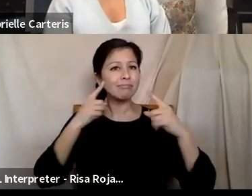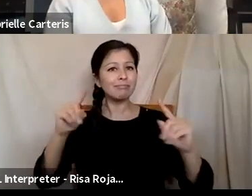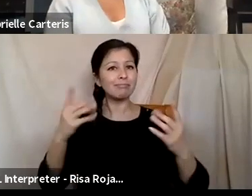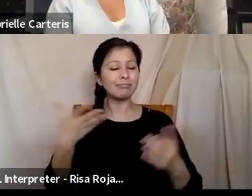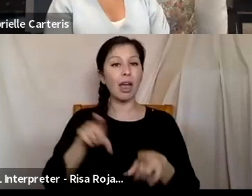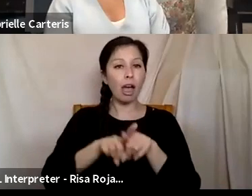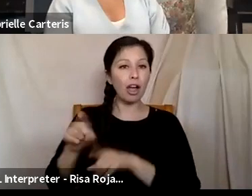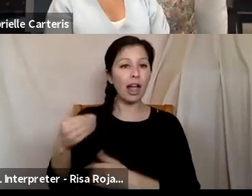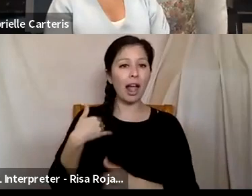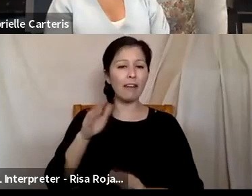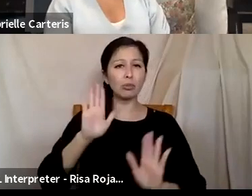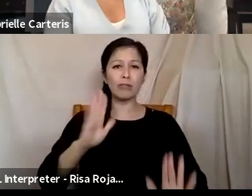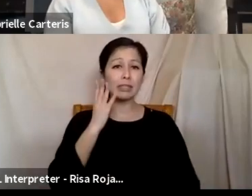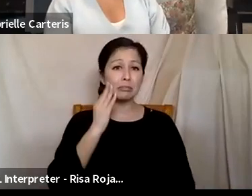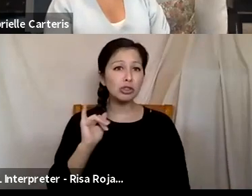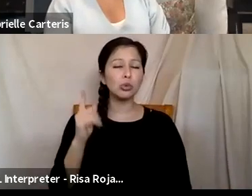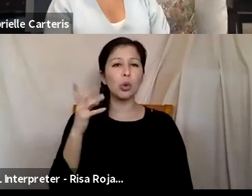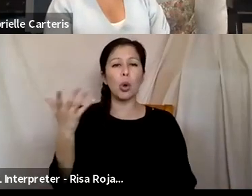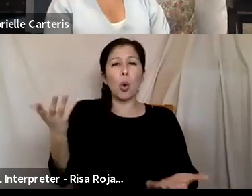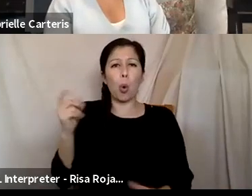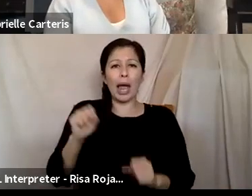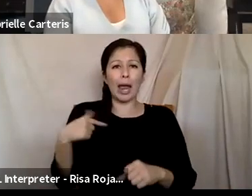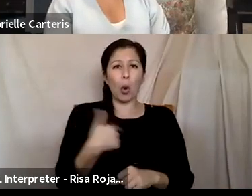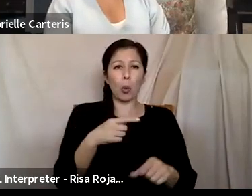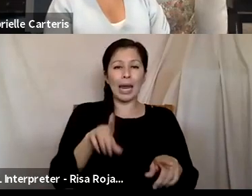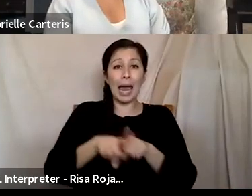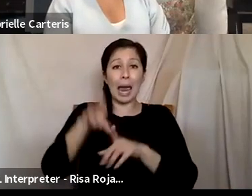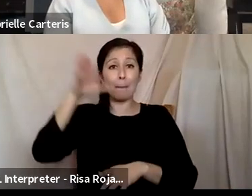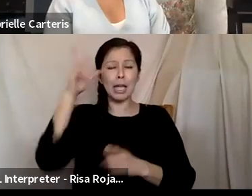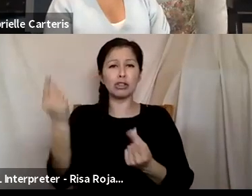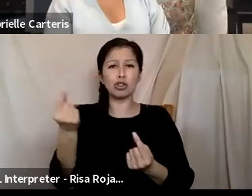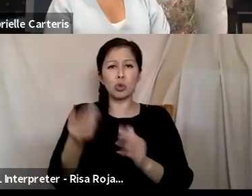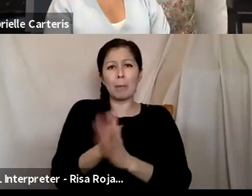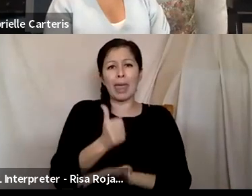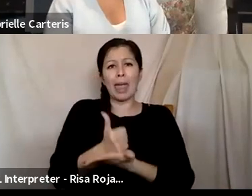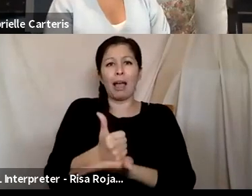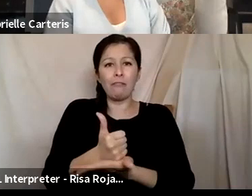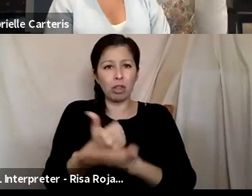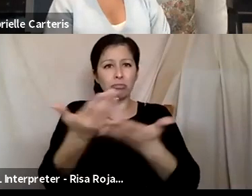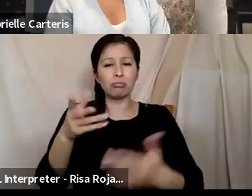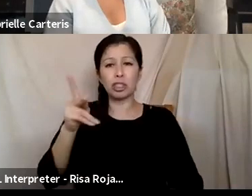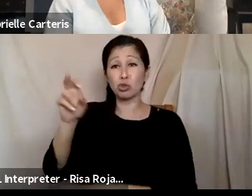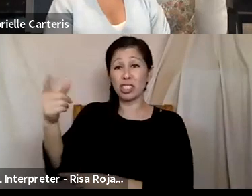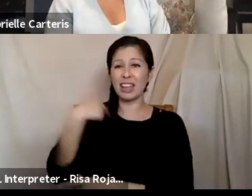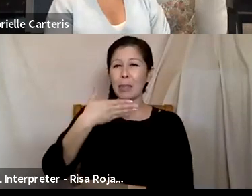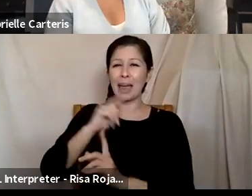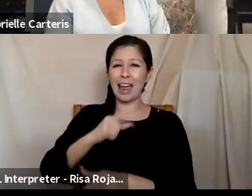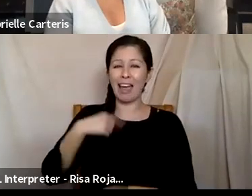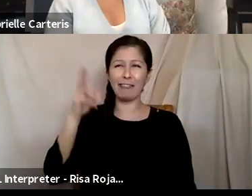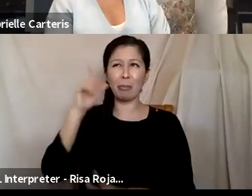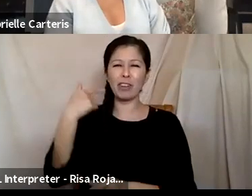and also to have a great experience. So what can we do to be helpful? Could we have Krisha answer this? Because she has the best answer